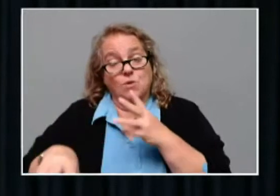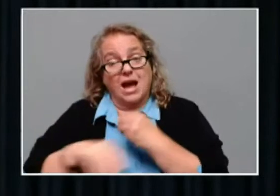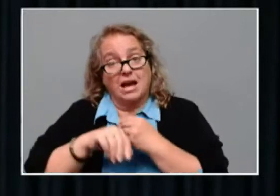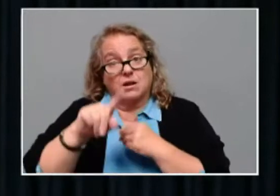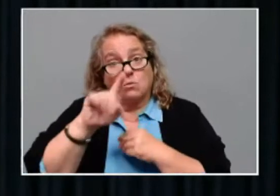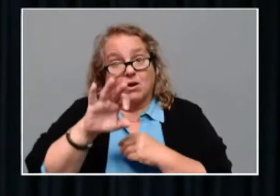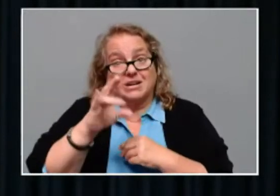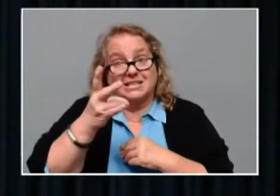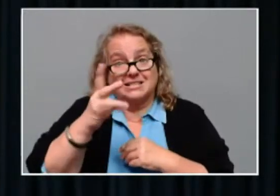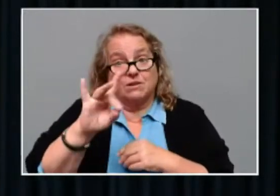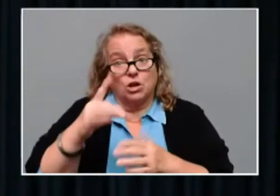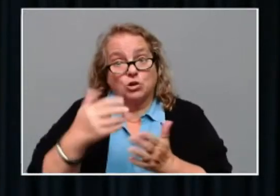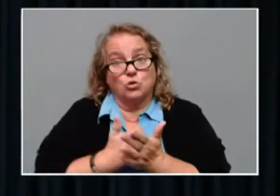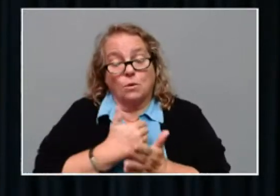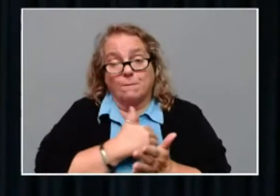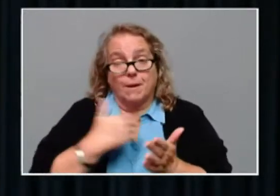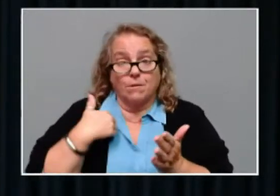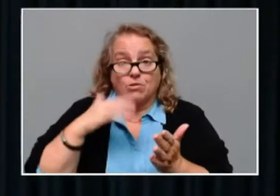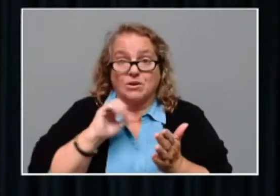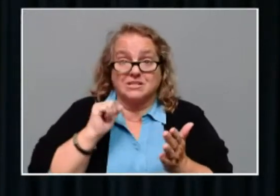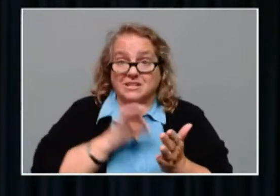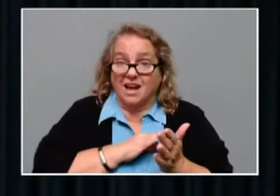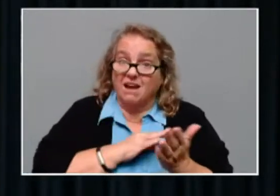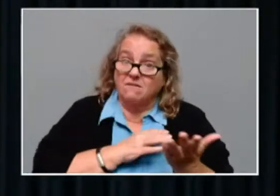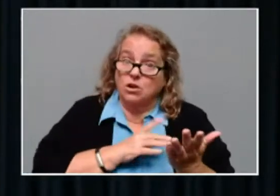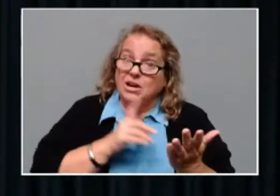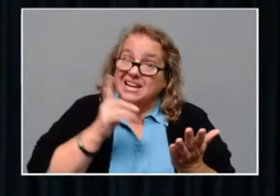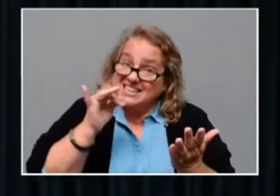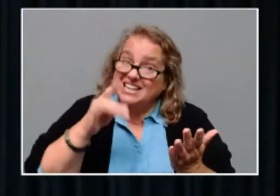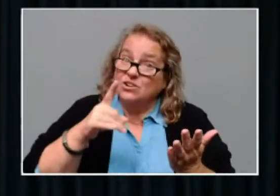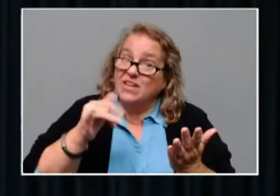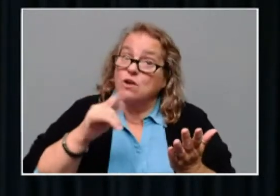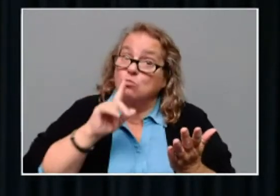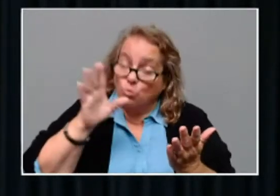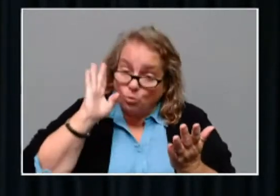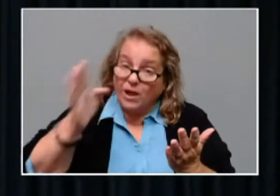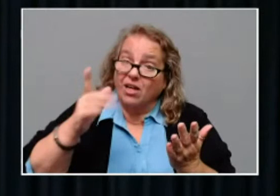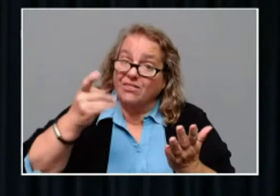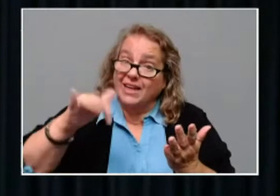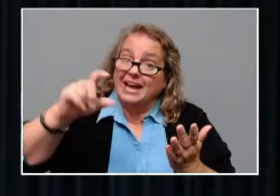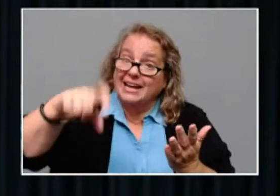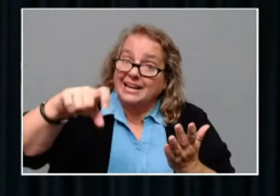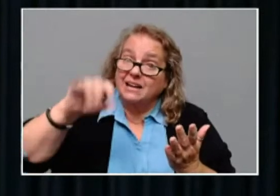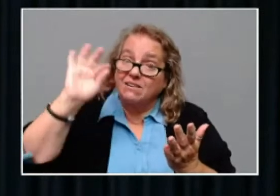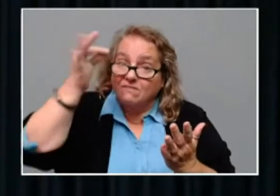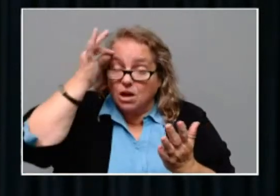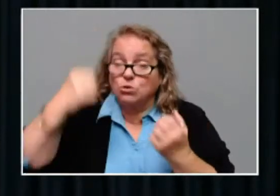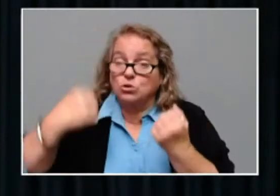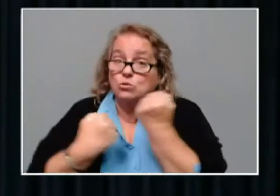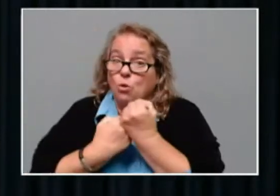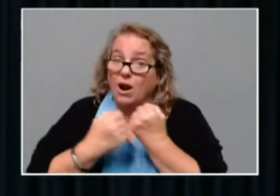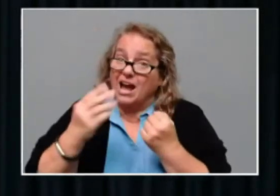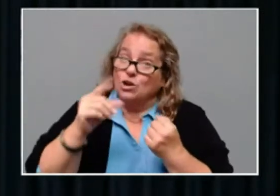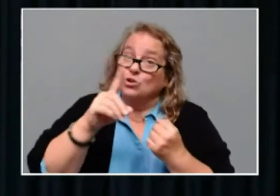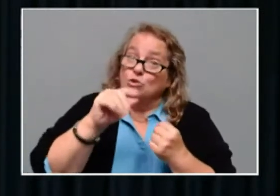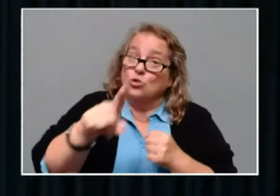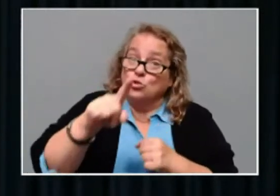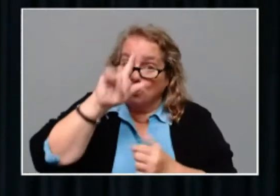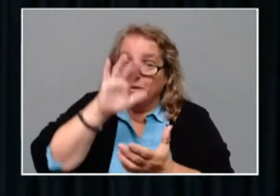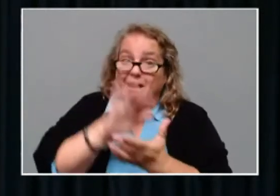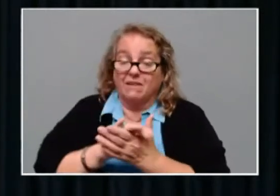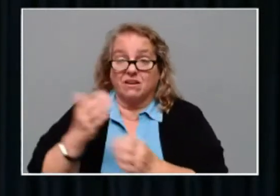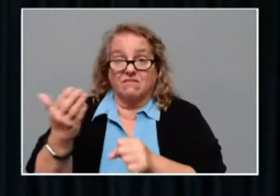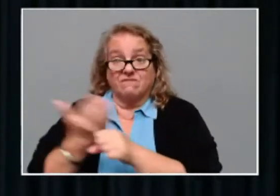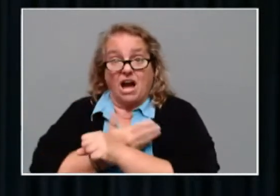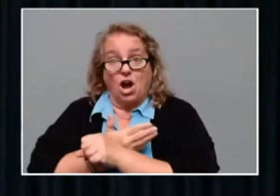one, do they really need the federal and state support that's there? And then two, do you believe that firing clinicians while also